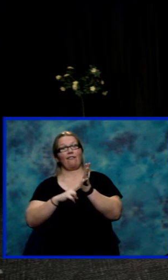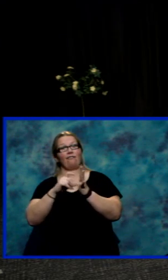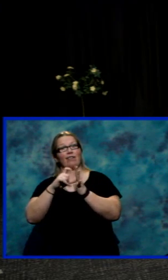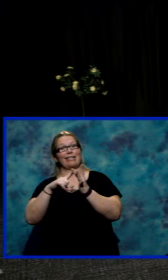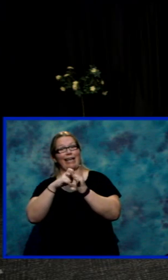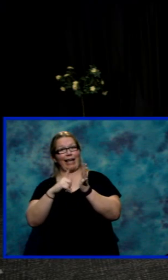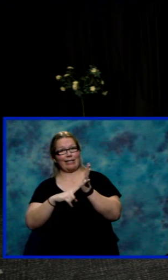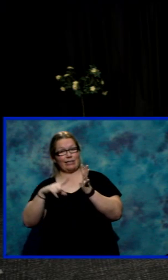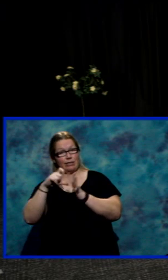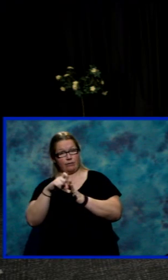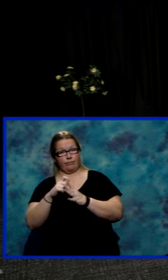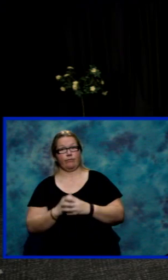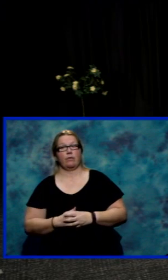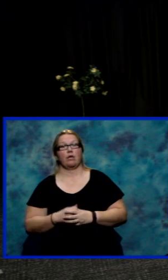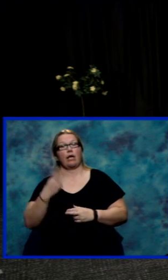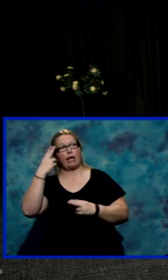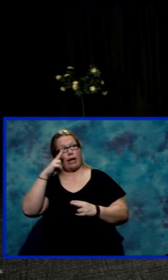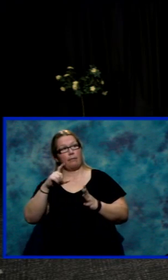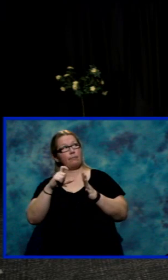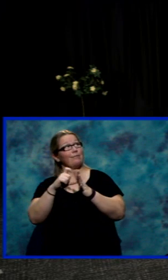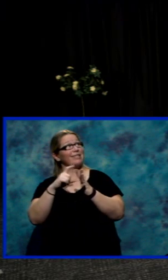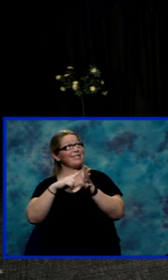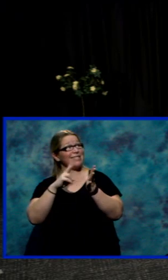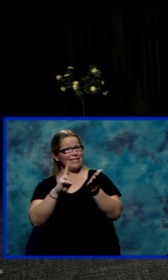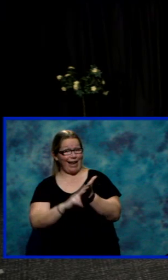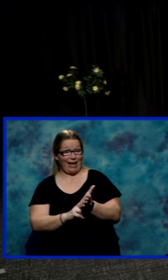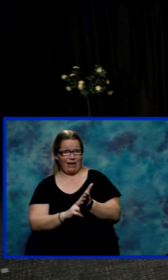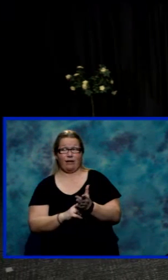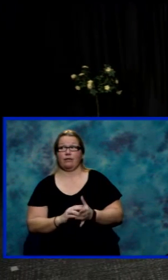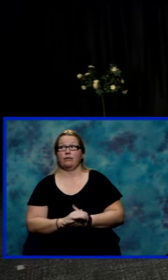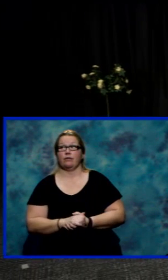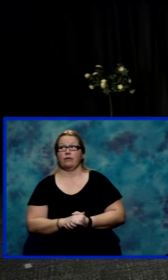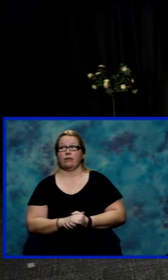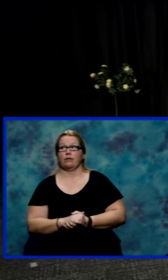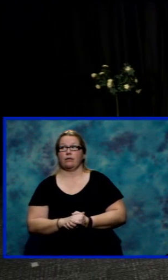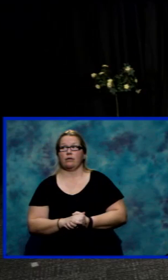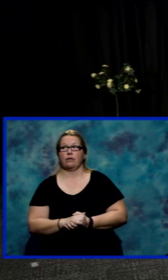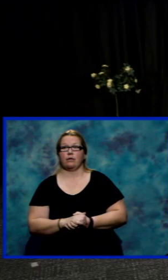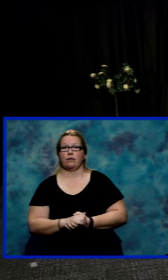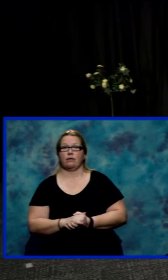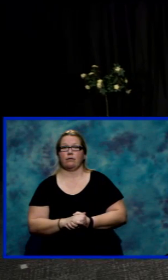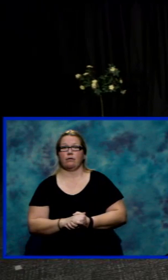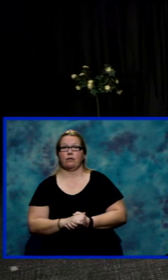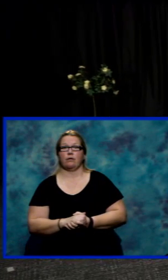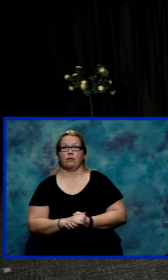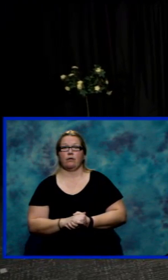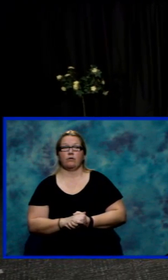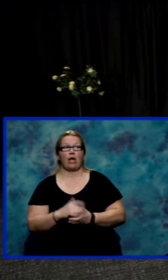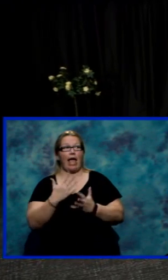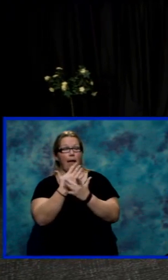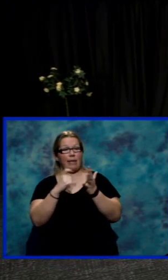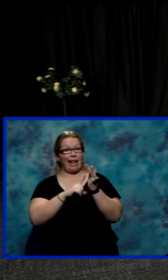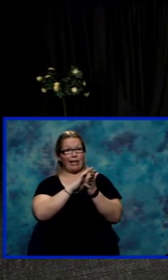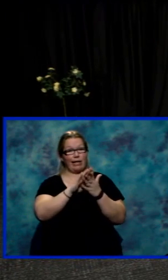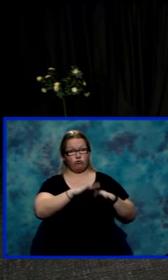named the boy Dan. And Dan means vindication. So let's go through the score. How many does